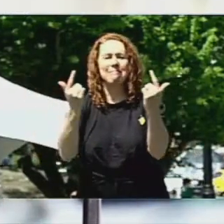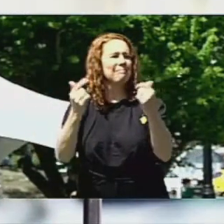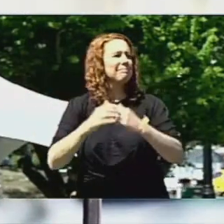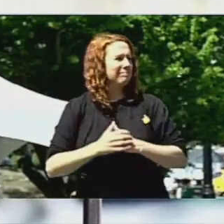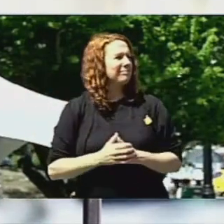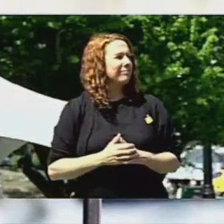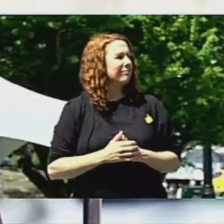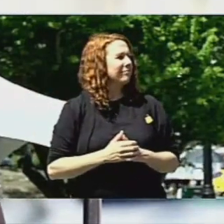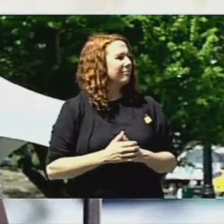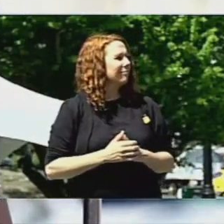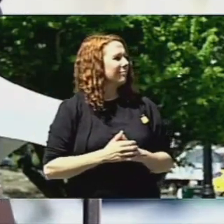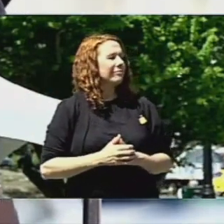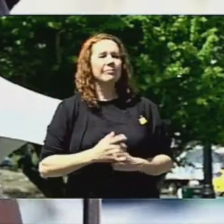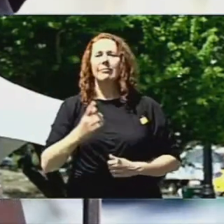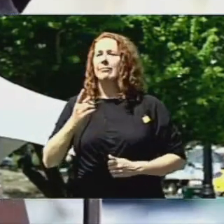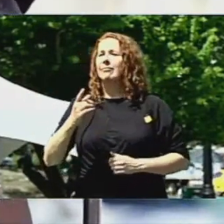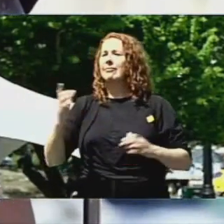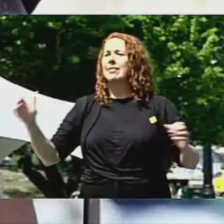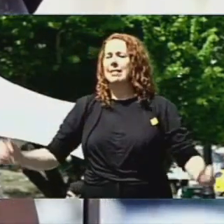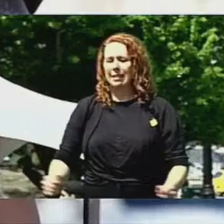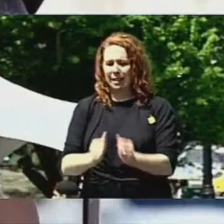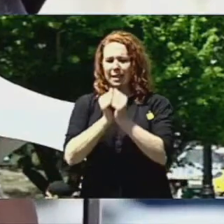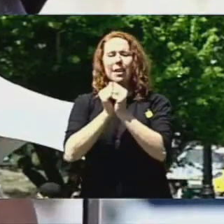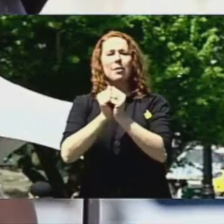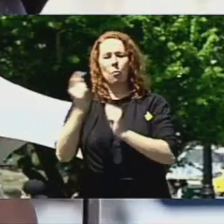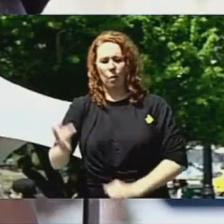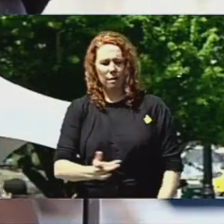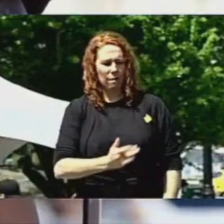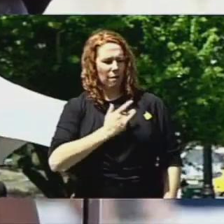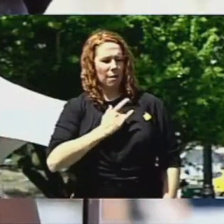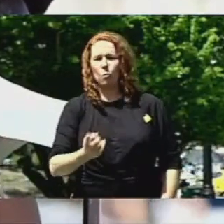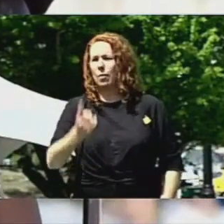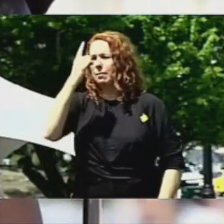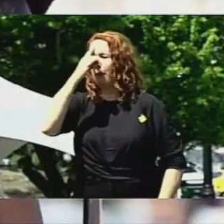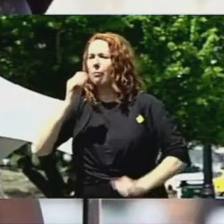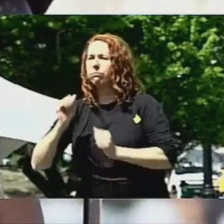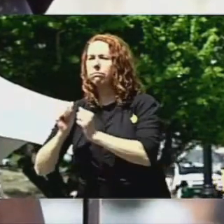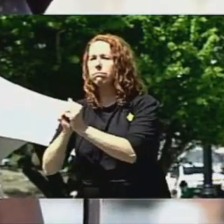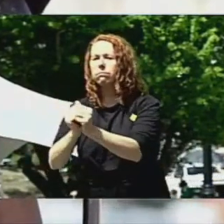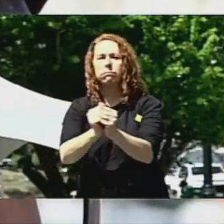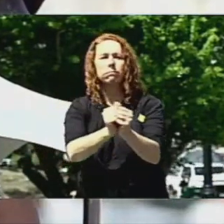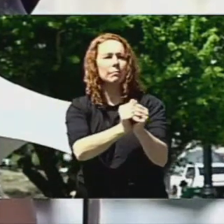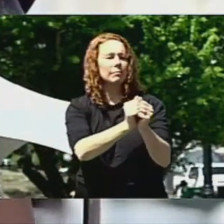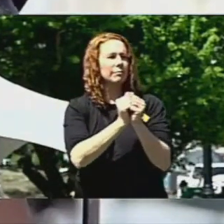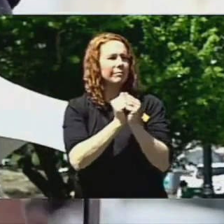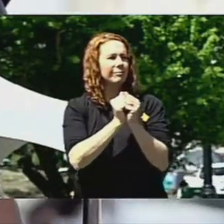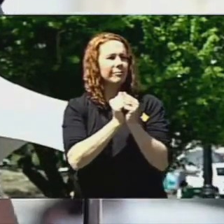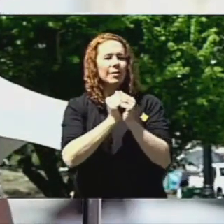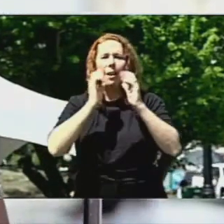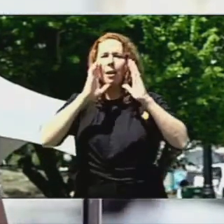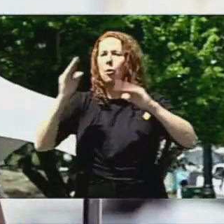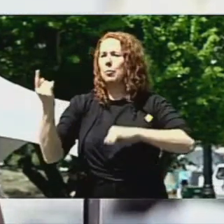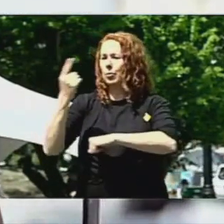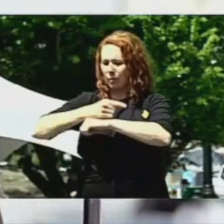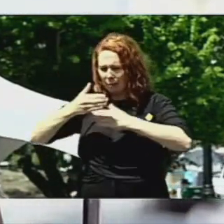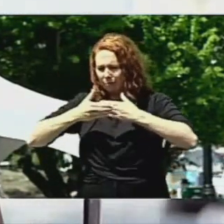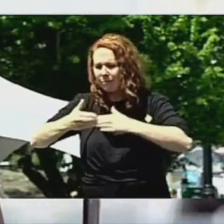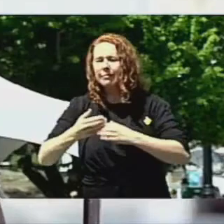You know, we're here with one heart and one mind. May your day be safe.